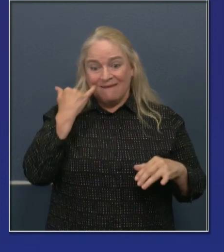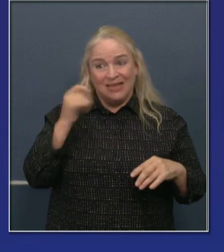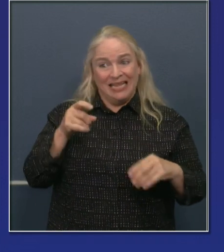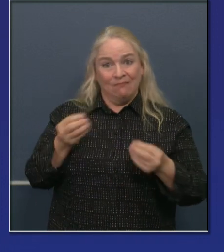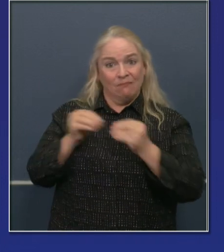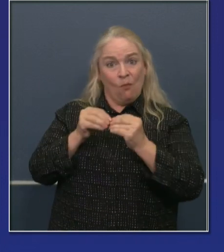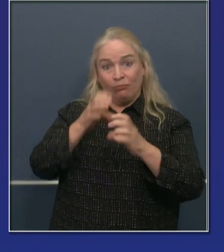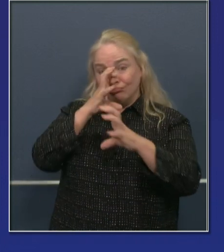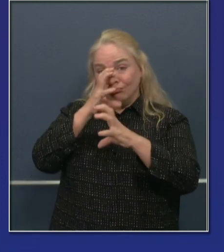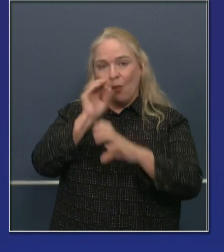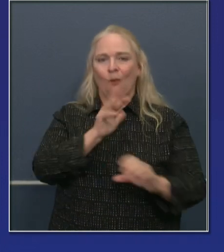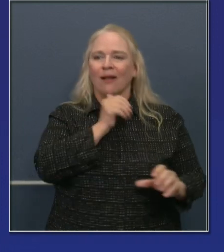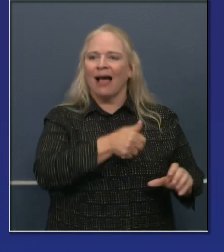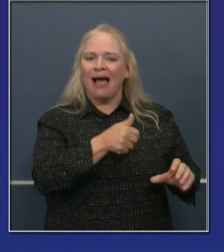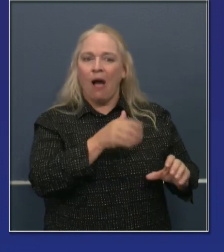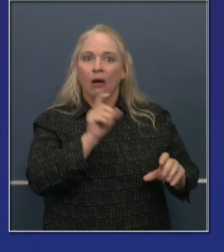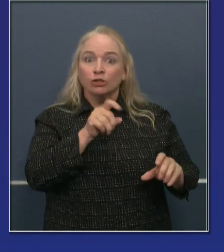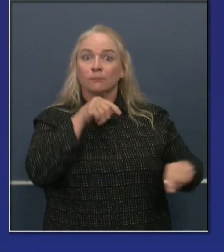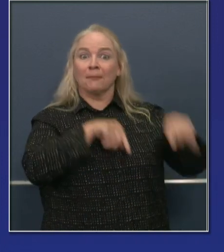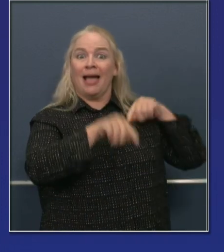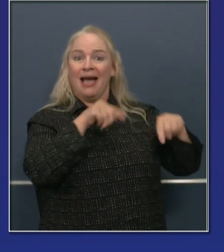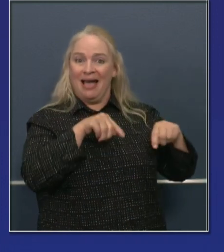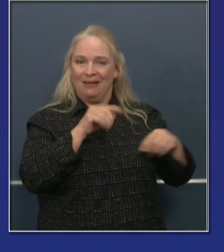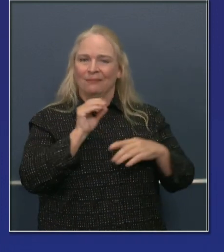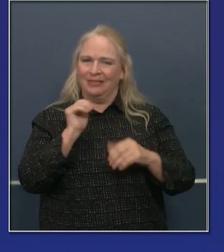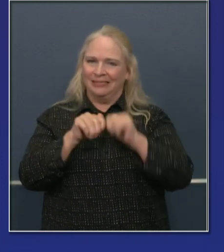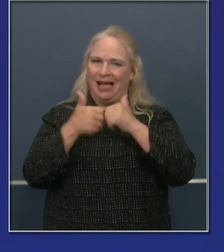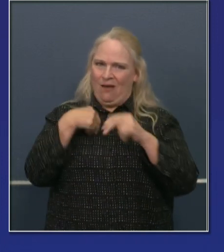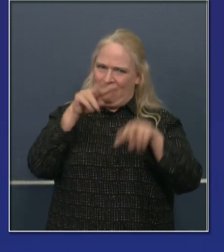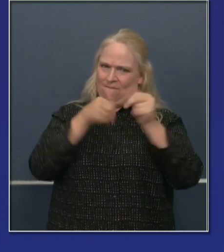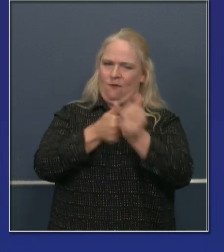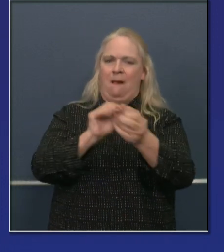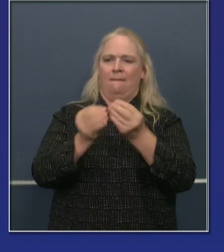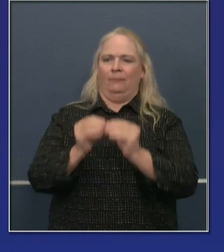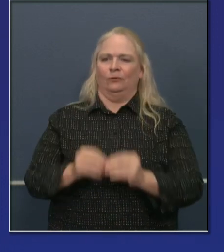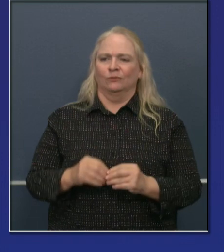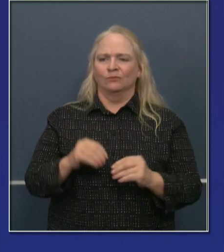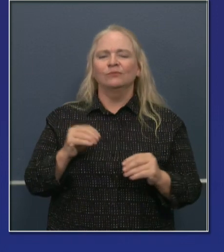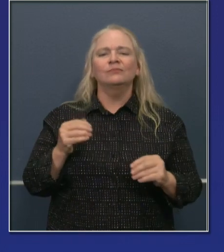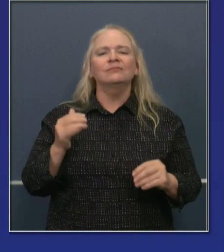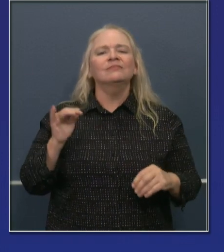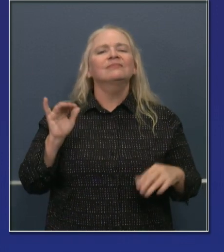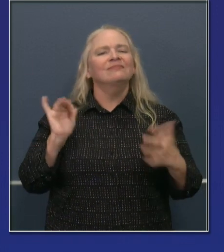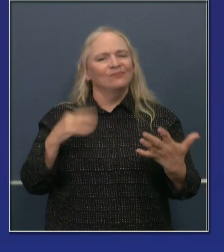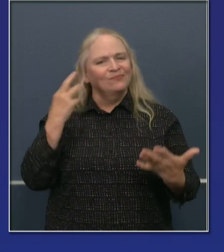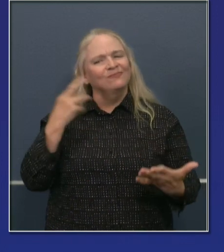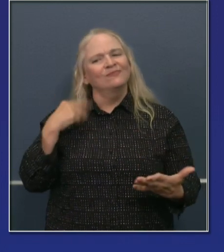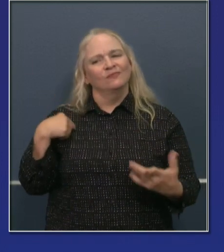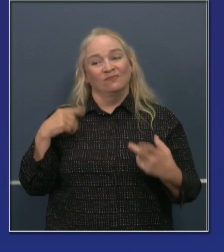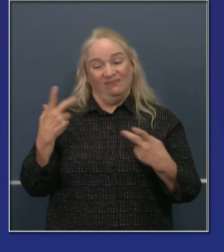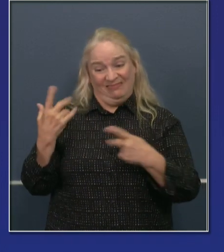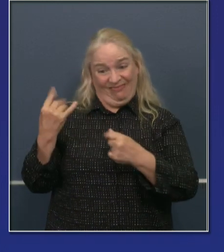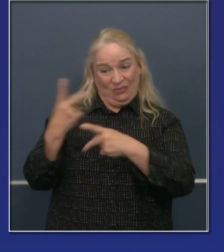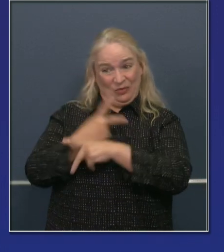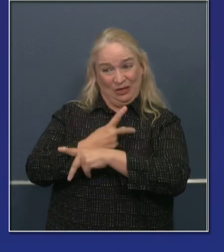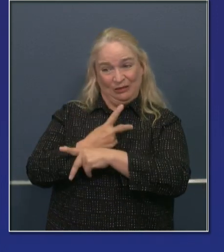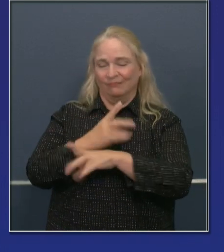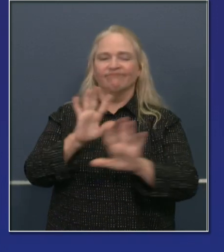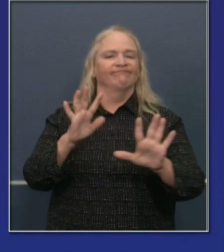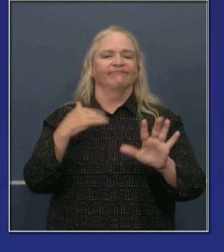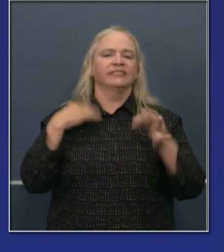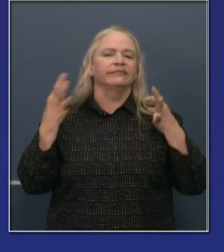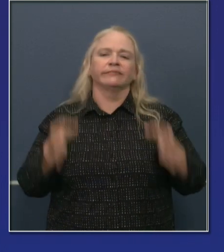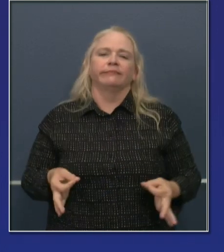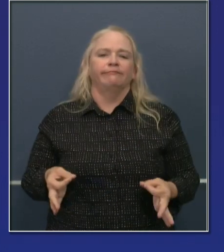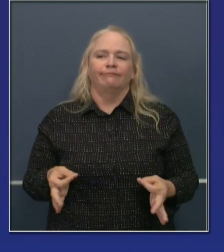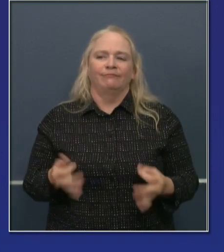that's fundamentally why today we are moving forward with the modifications that I led with in this presentation. One